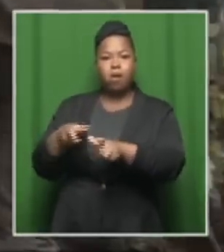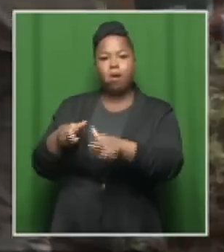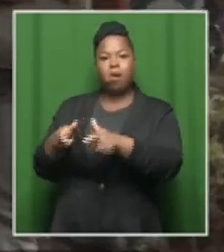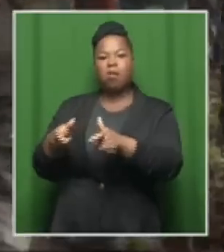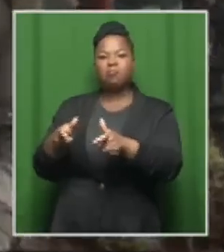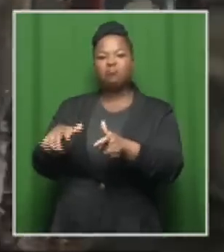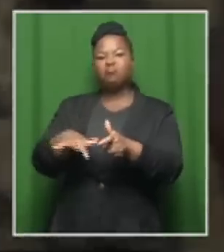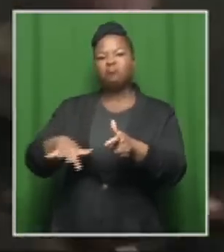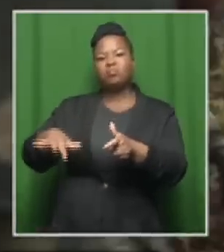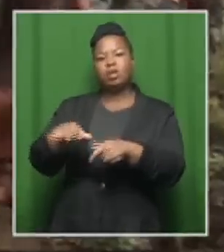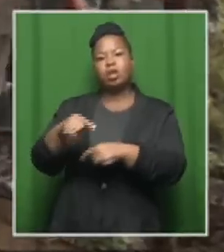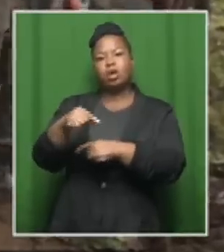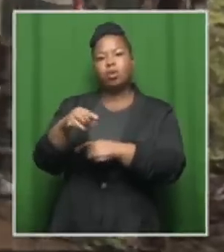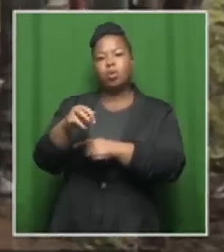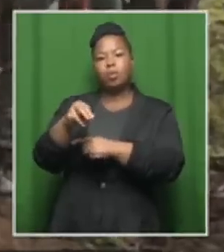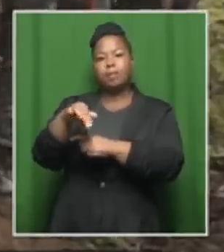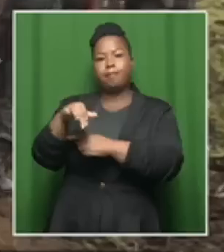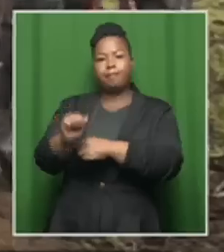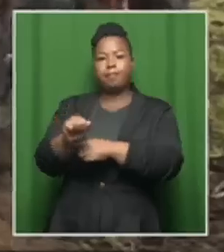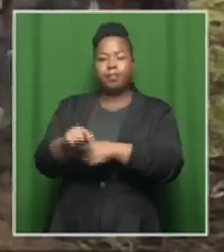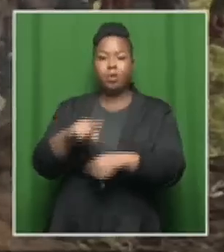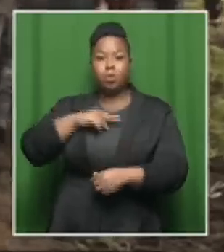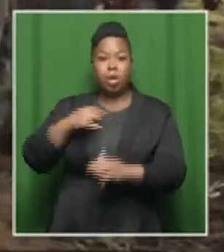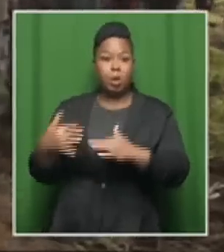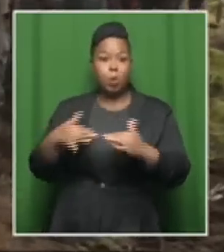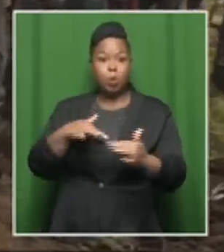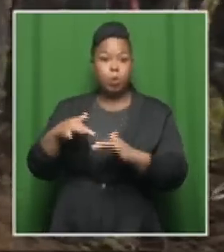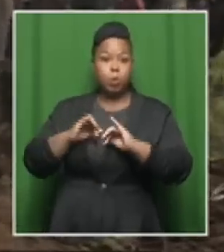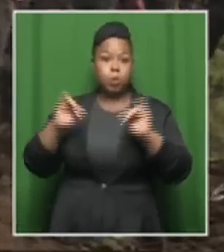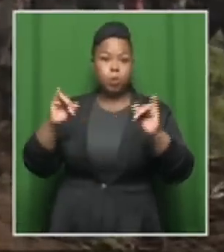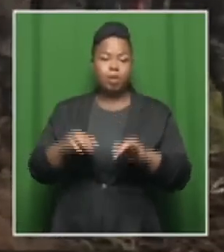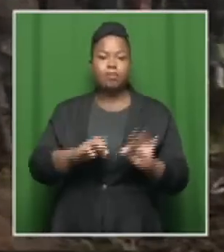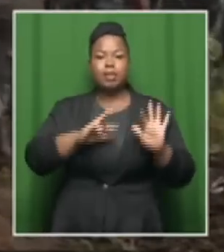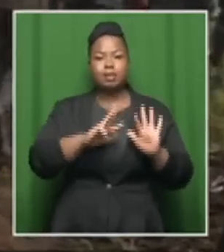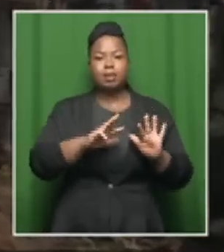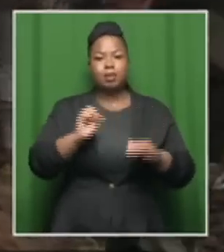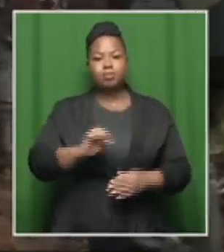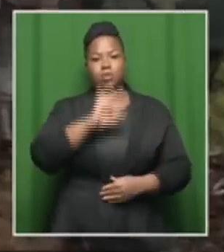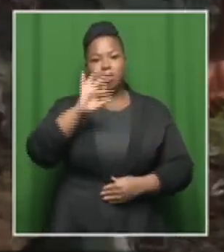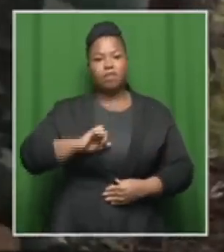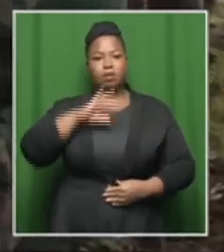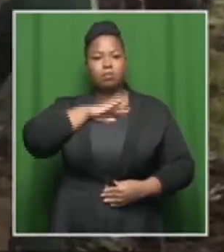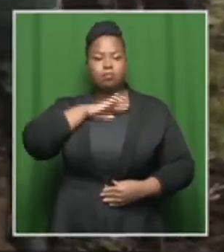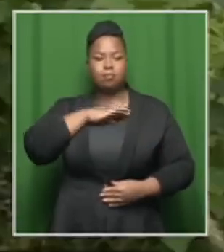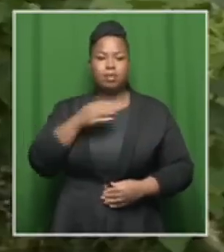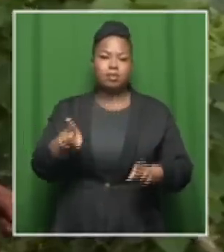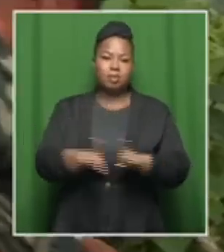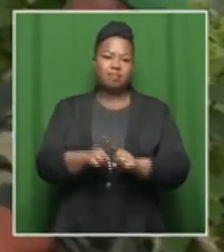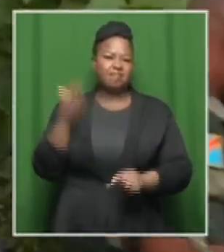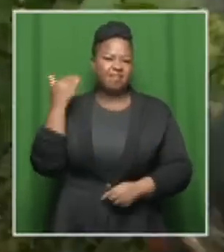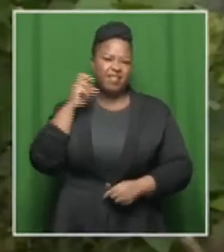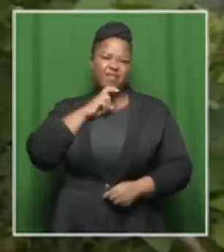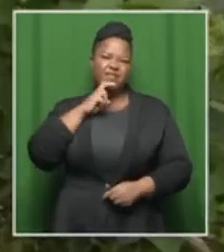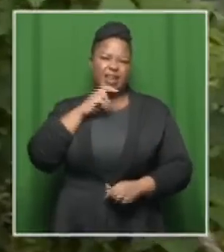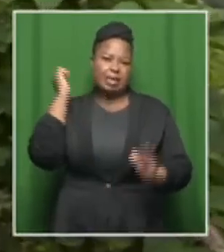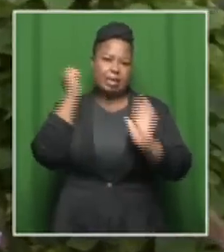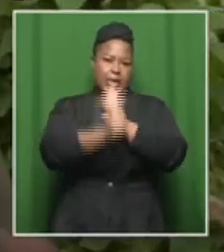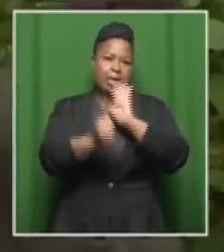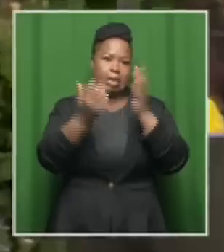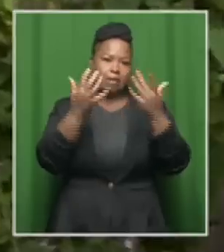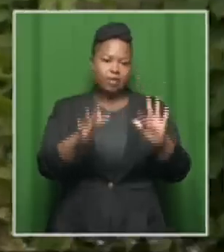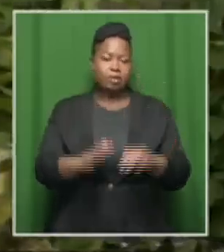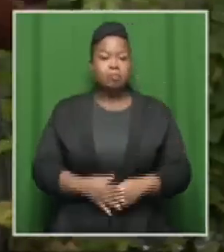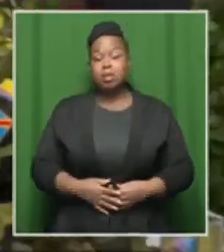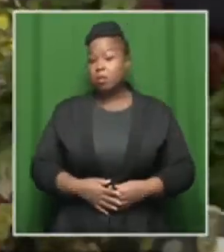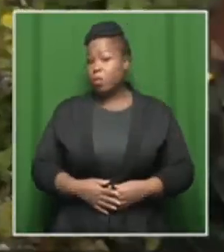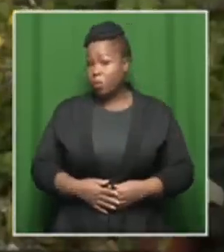threat of a full-scale regional war. Now, 9 South African soldiers were also killed on Friday. The conflict has been